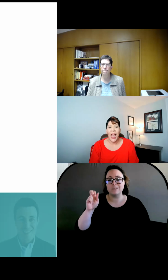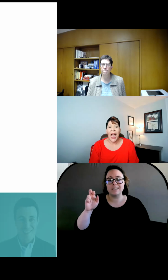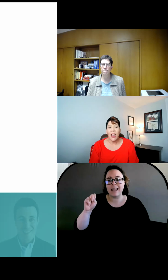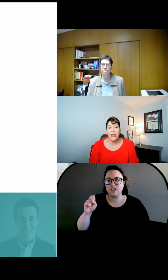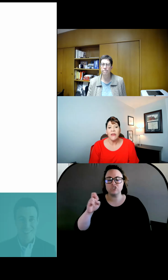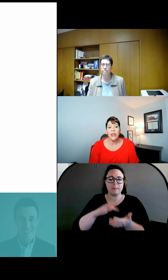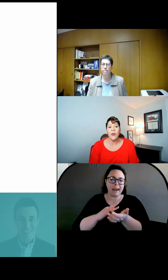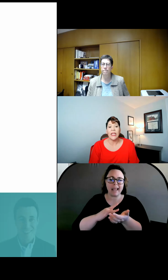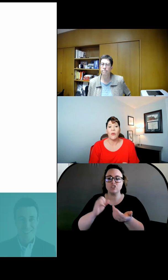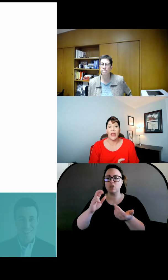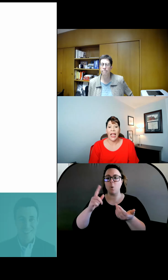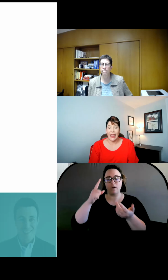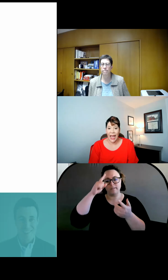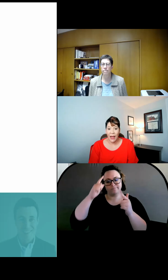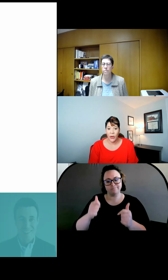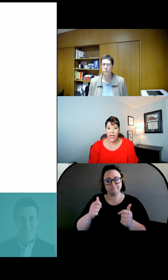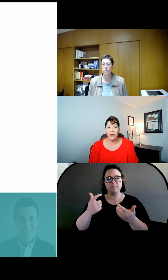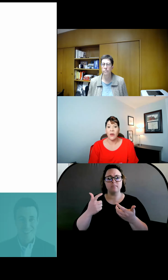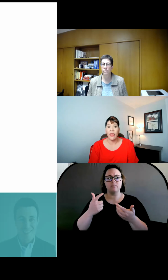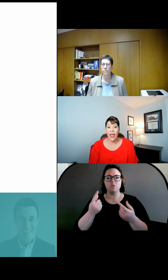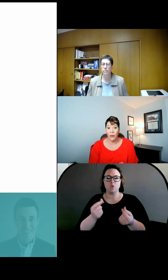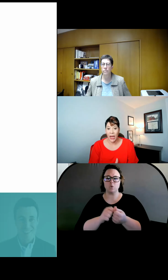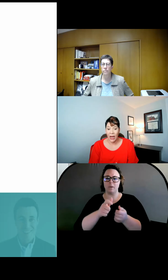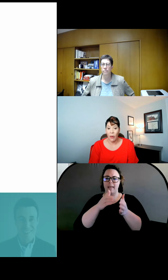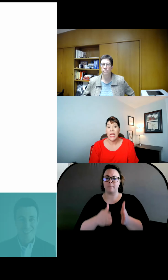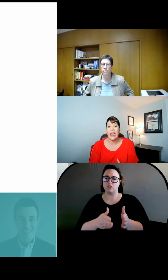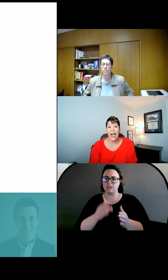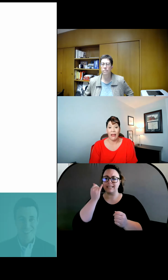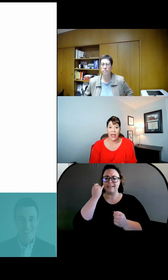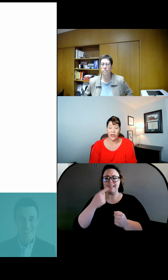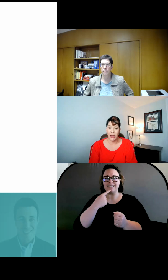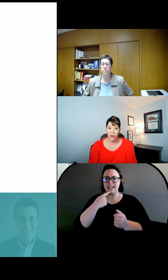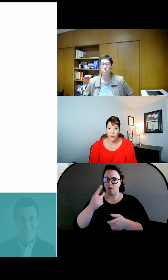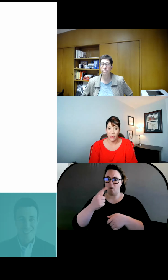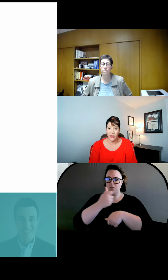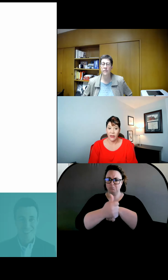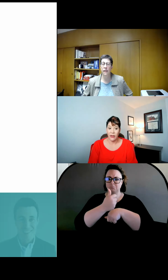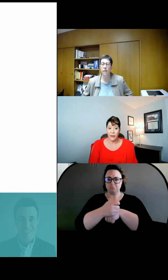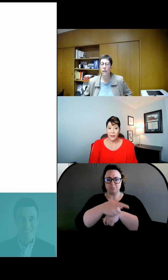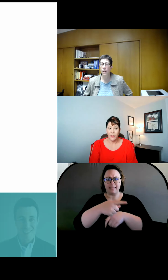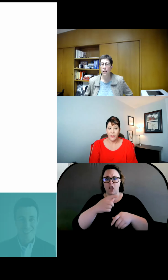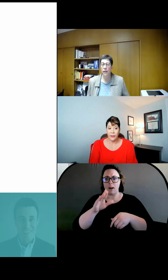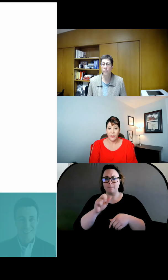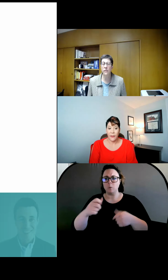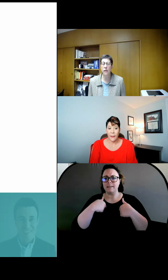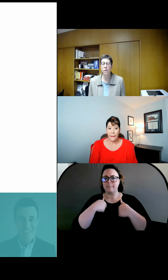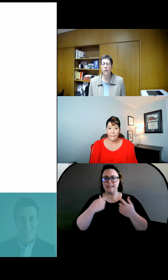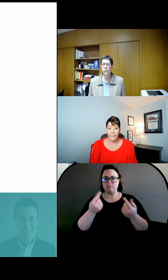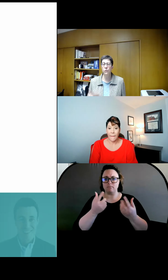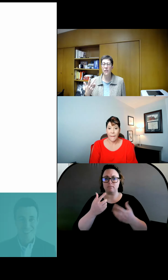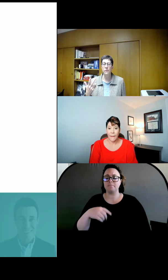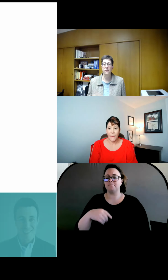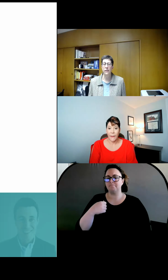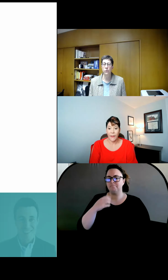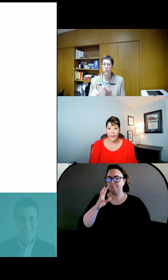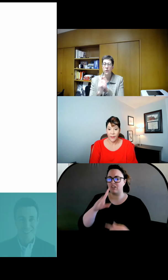So how do you deal with someone like that, particularly when they are making repeated allegations of abuse? Yeah. And I'm going to talk about